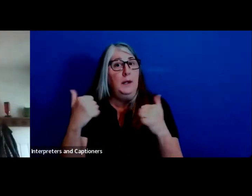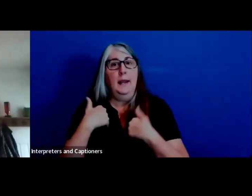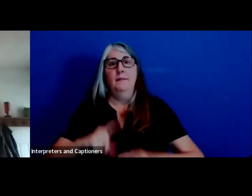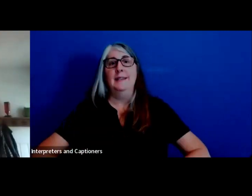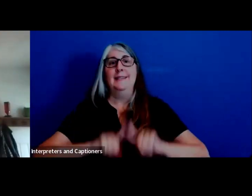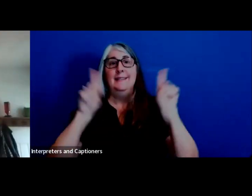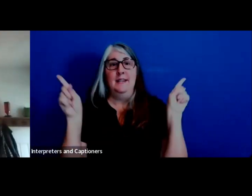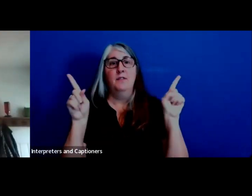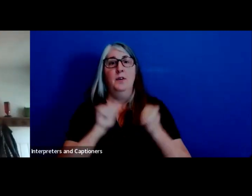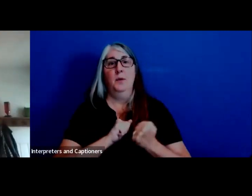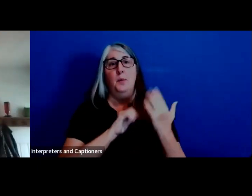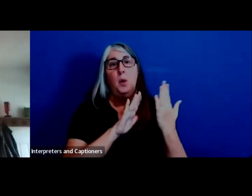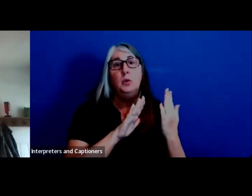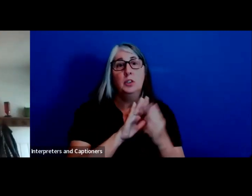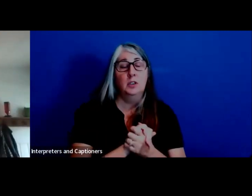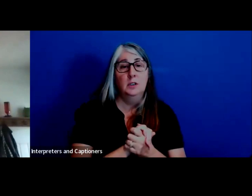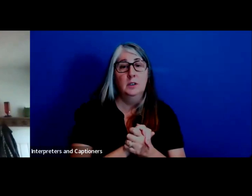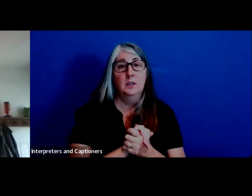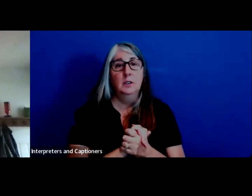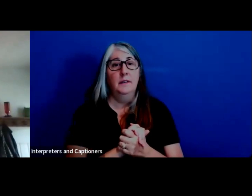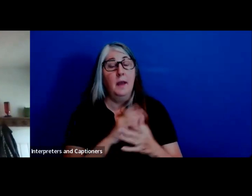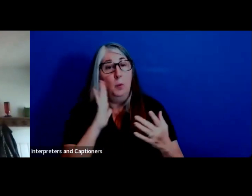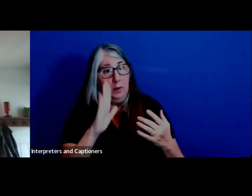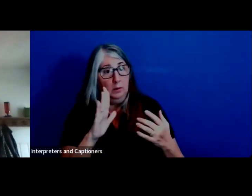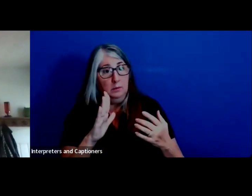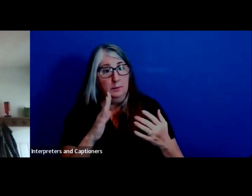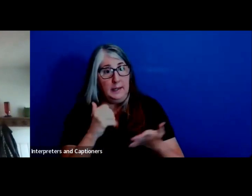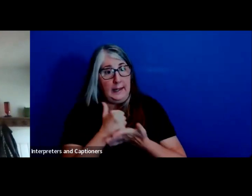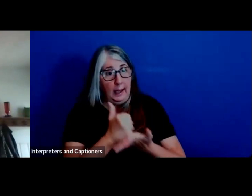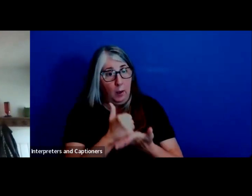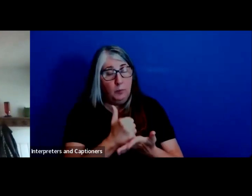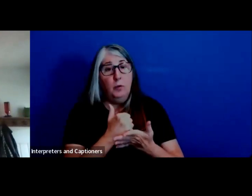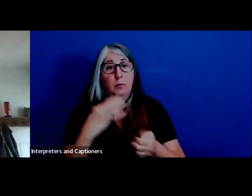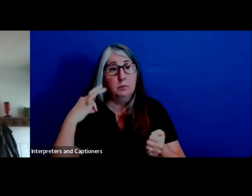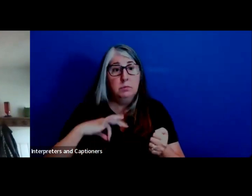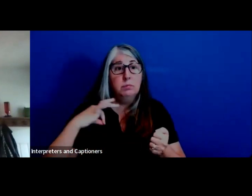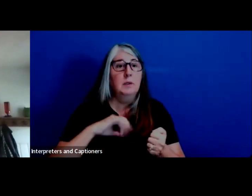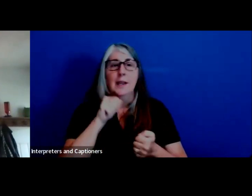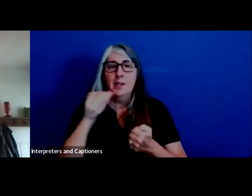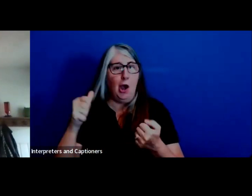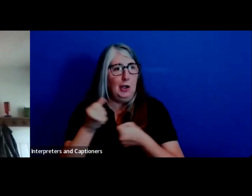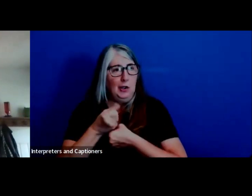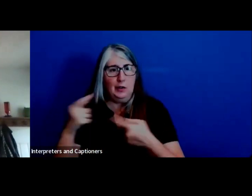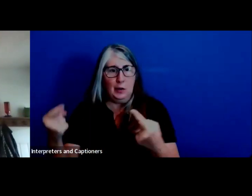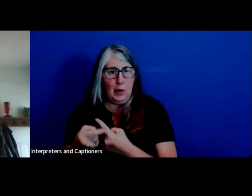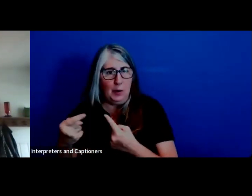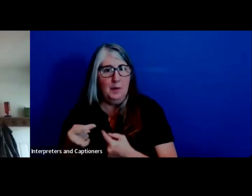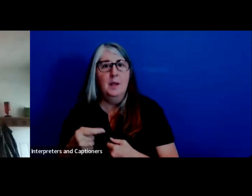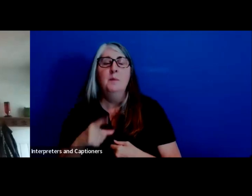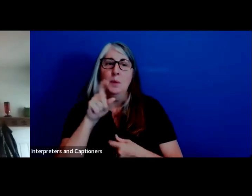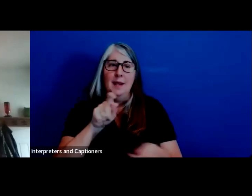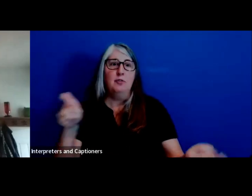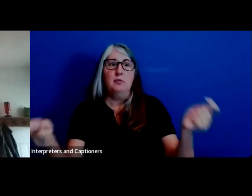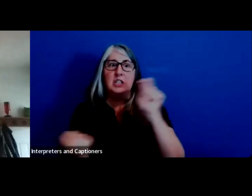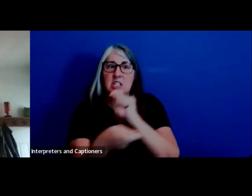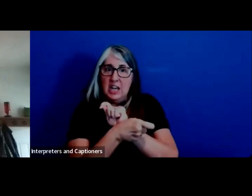approach that is human and not harmful. But we have to choose that approach, and we can't choose that approach without acknowledging